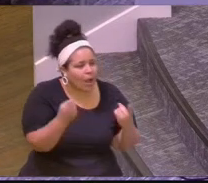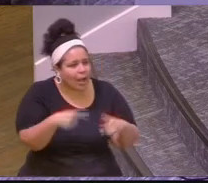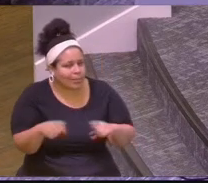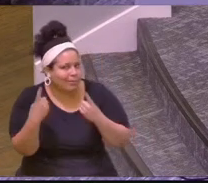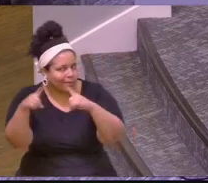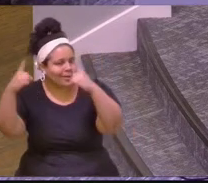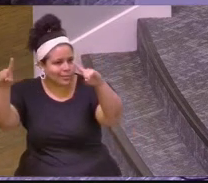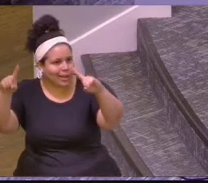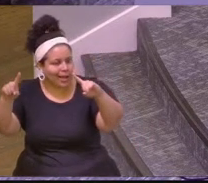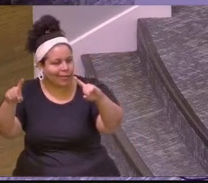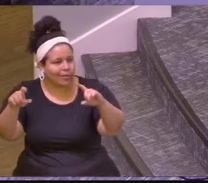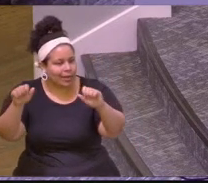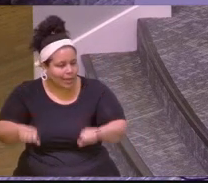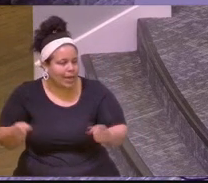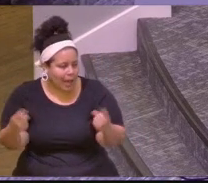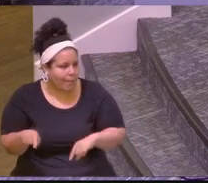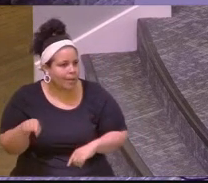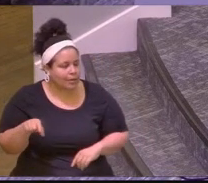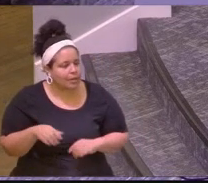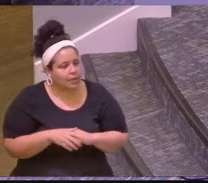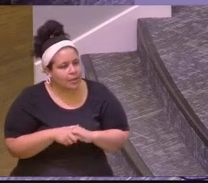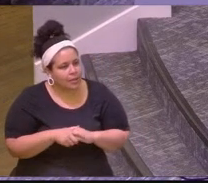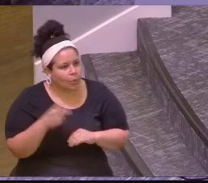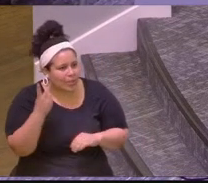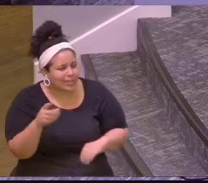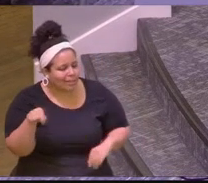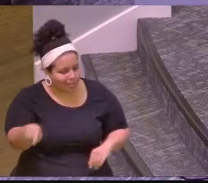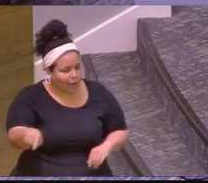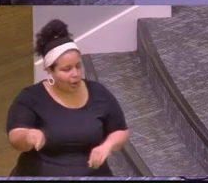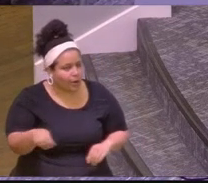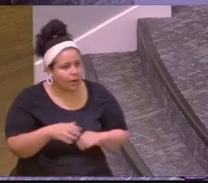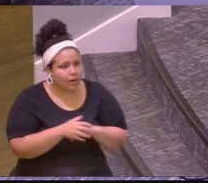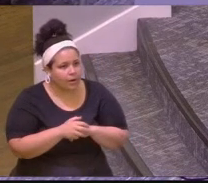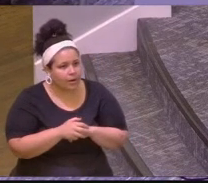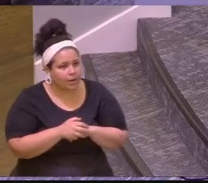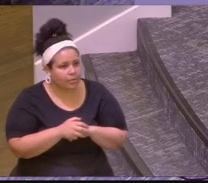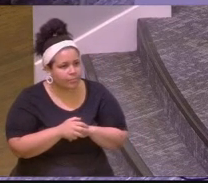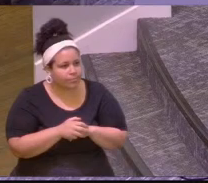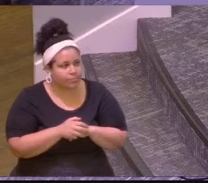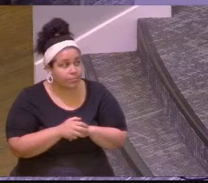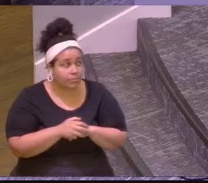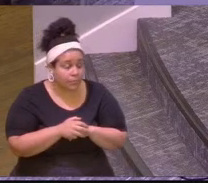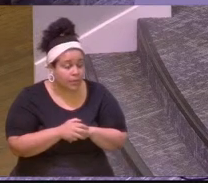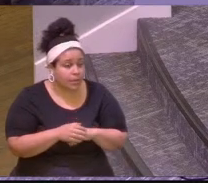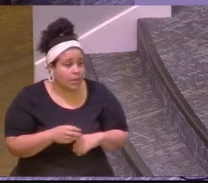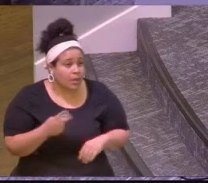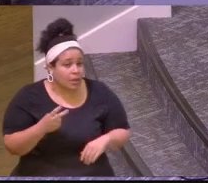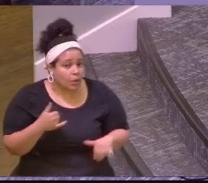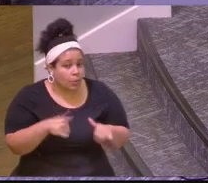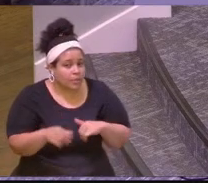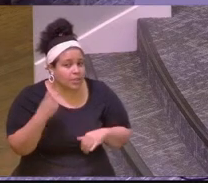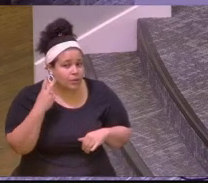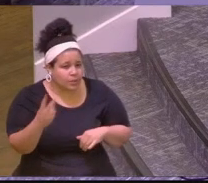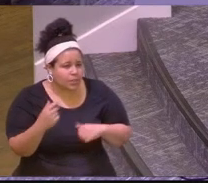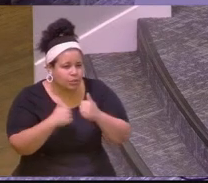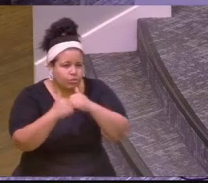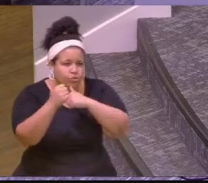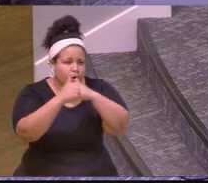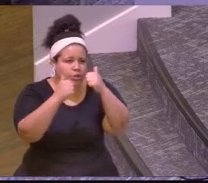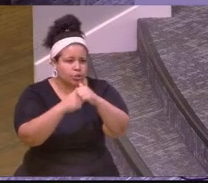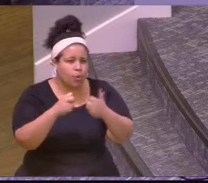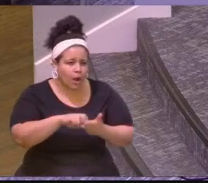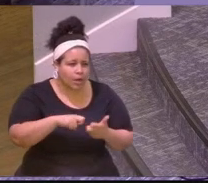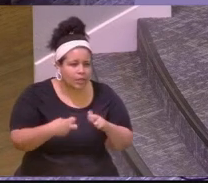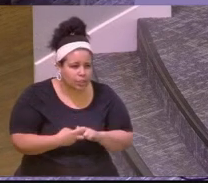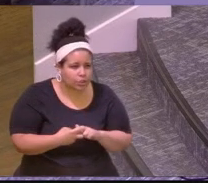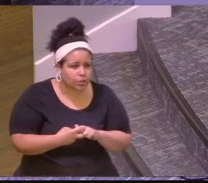the east side that will be the early learning center forever. There are still some structural issues and things like that, but having an